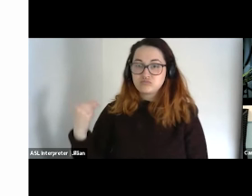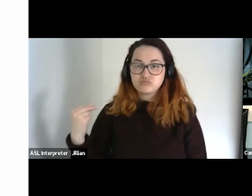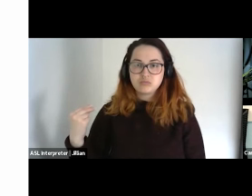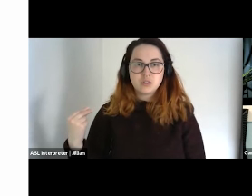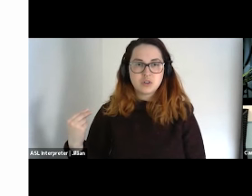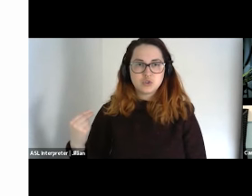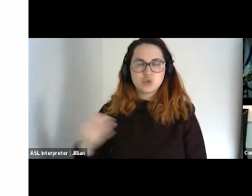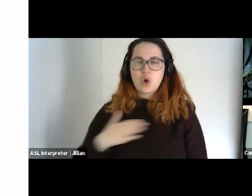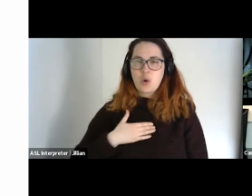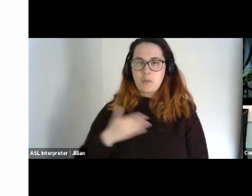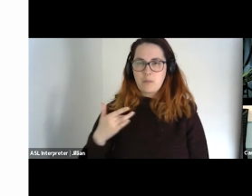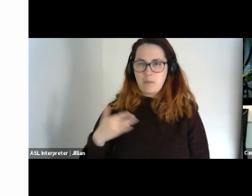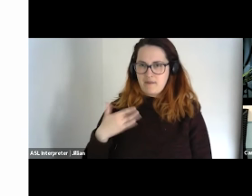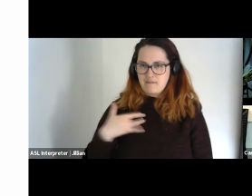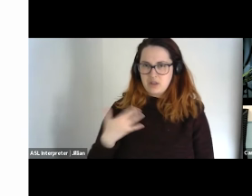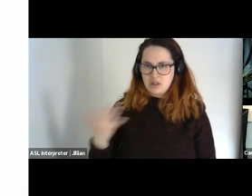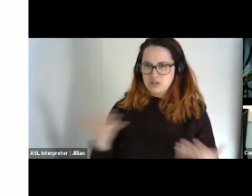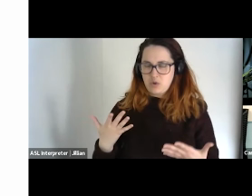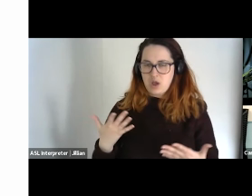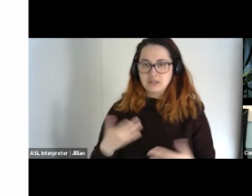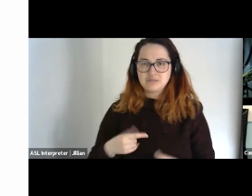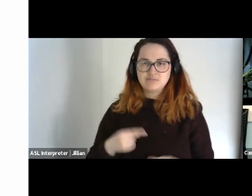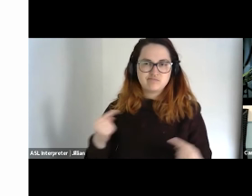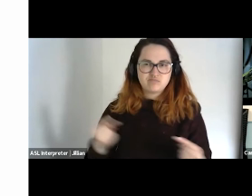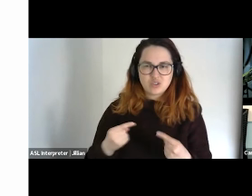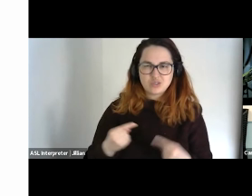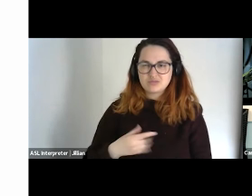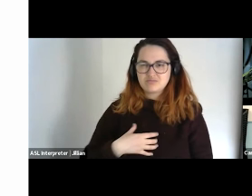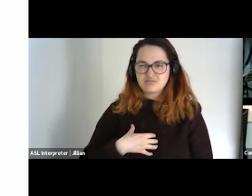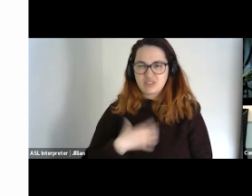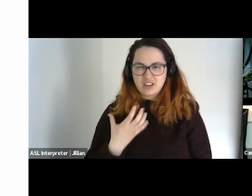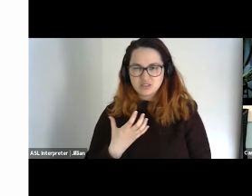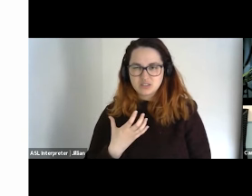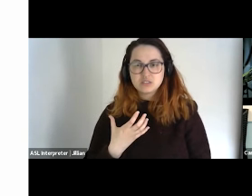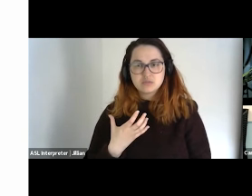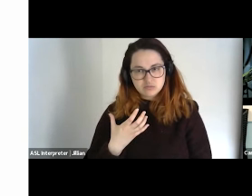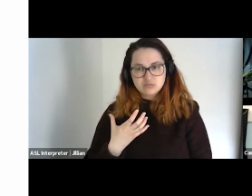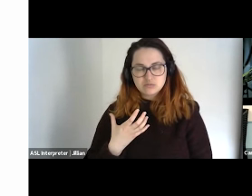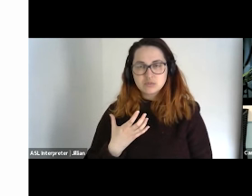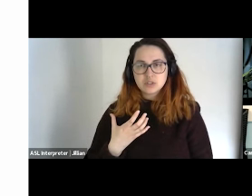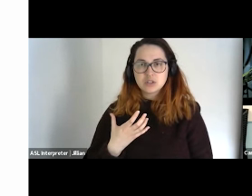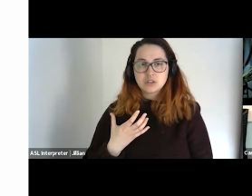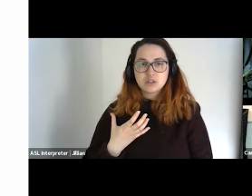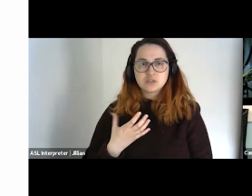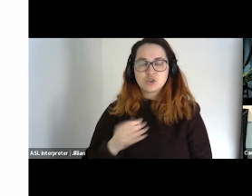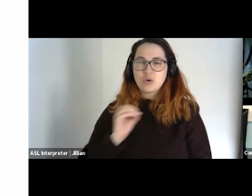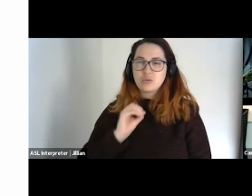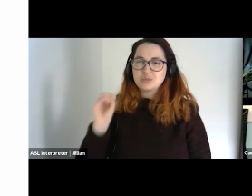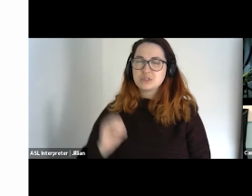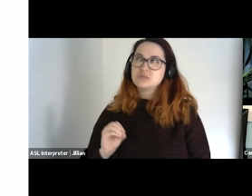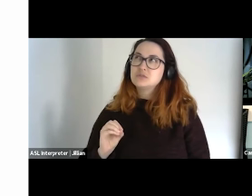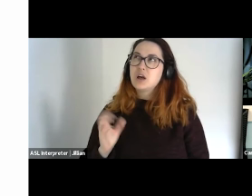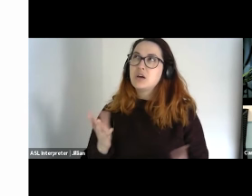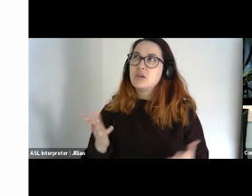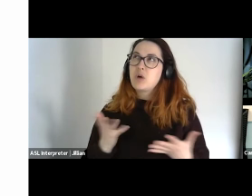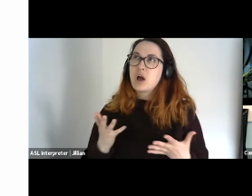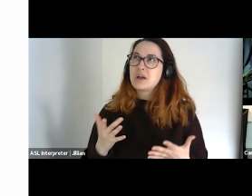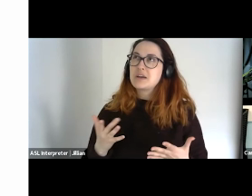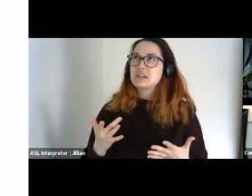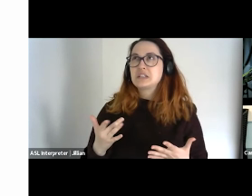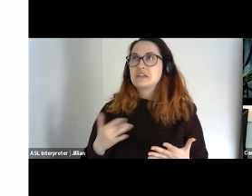were these emotions? Well, I felt hurt and I felt angry. Now, if I look at the percentage of my emotions, I maybe feel